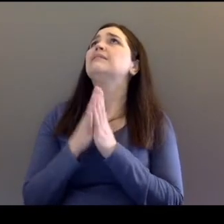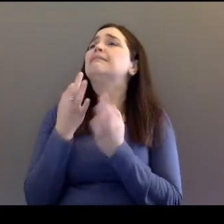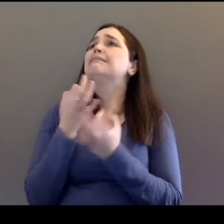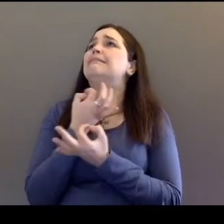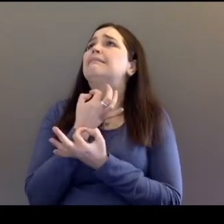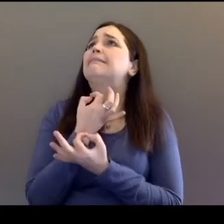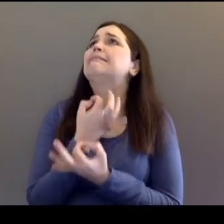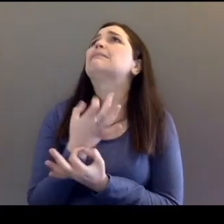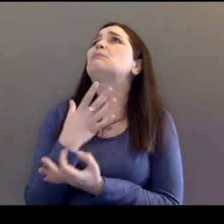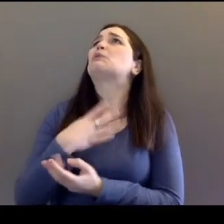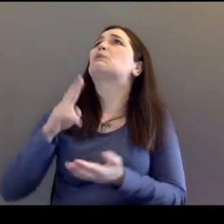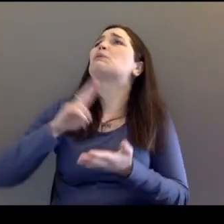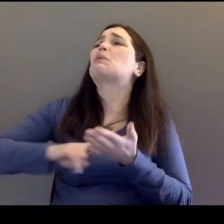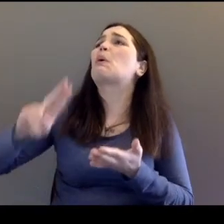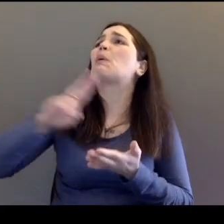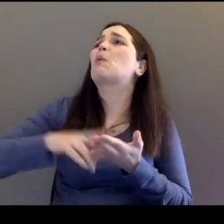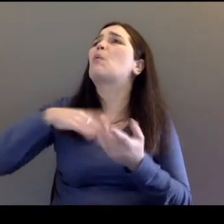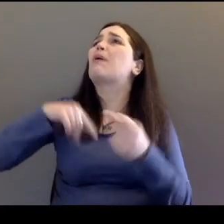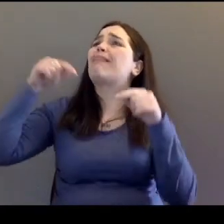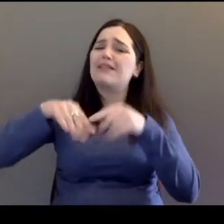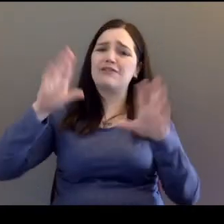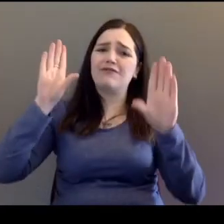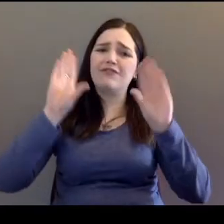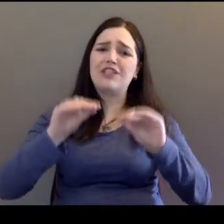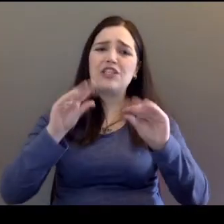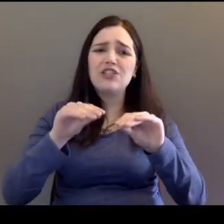that desire for this to end.